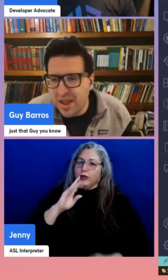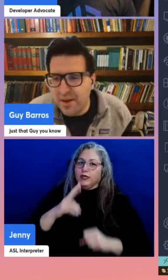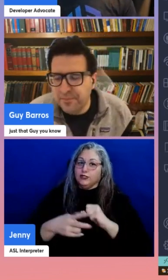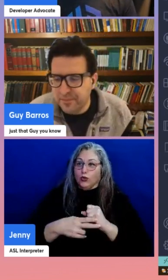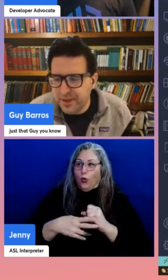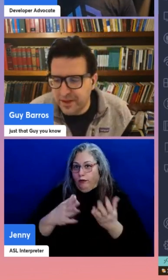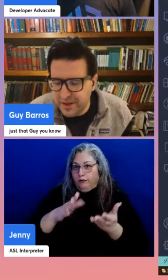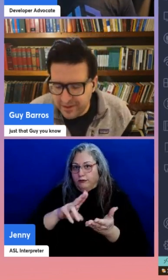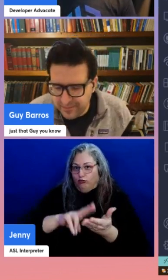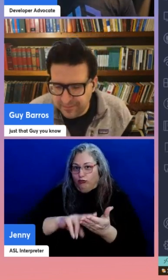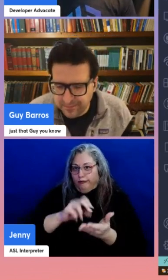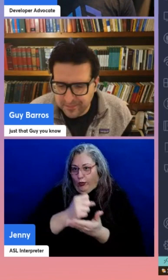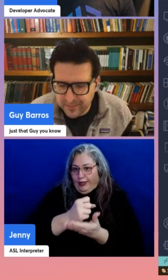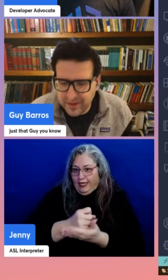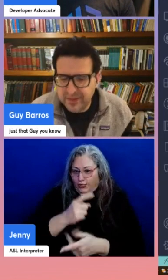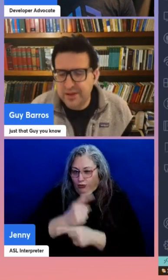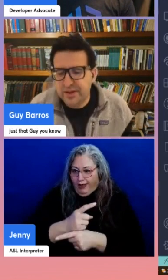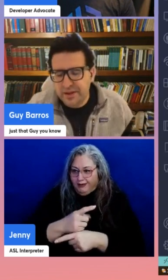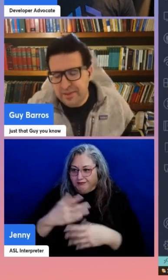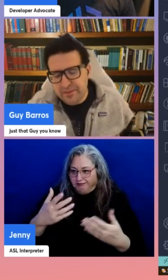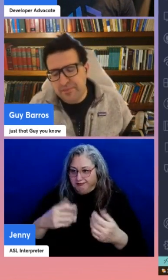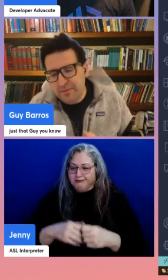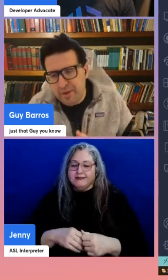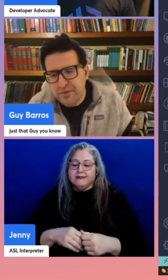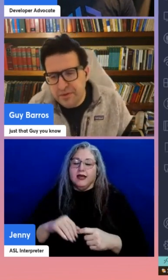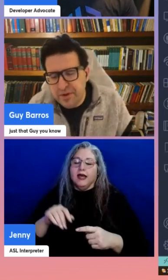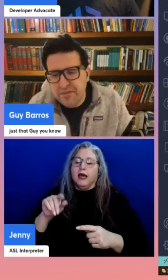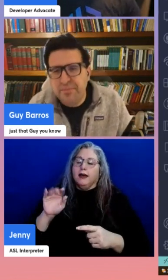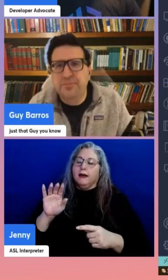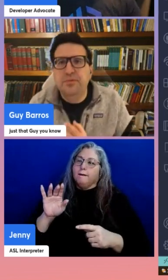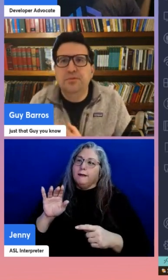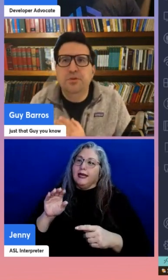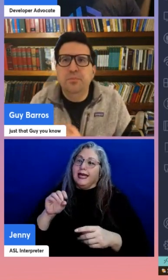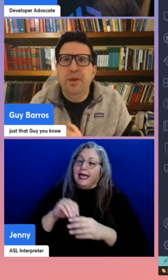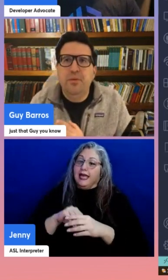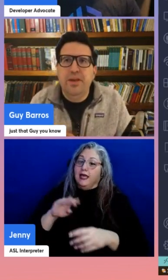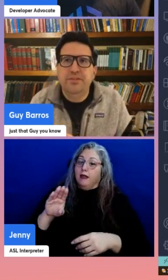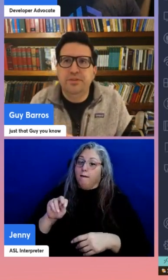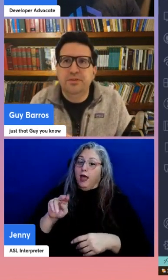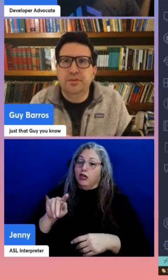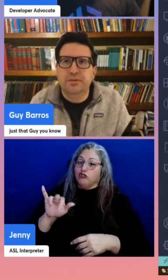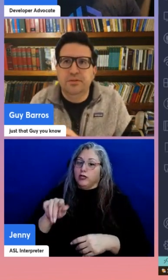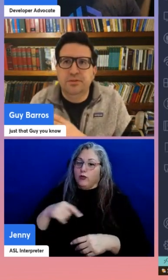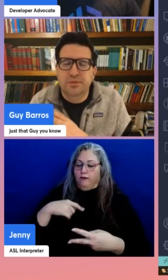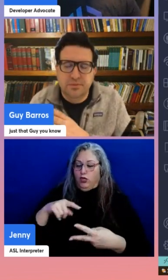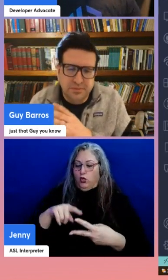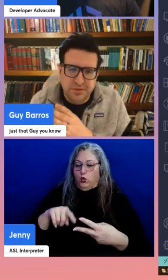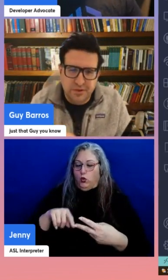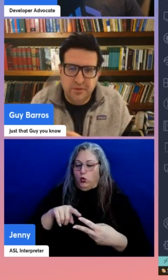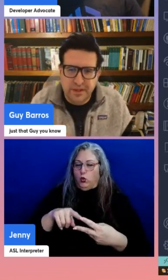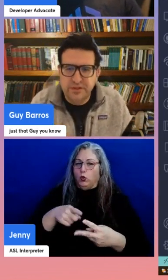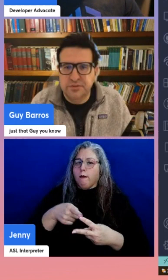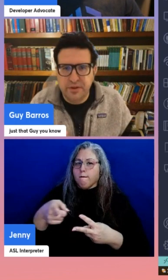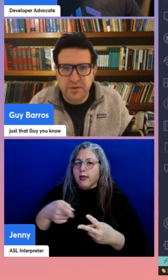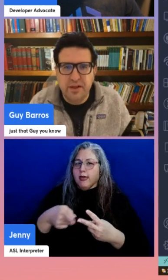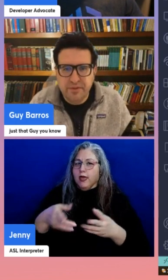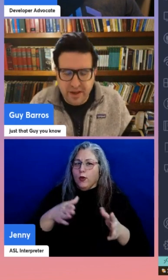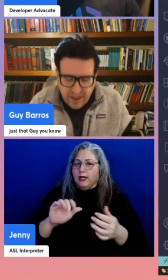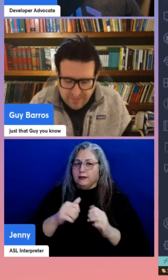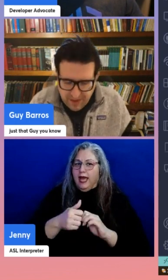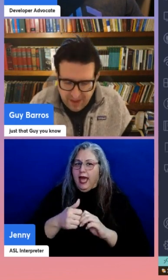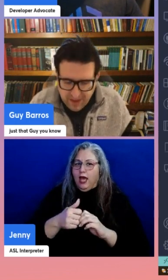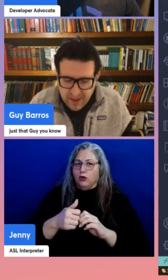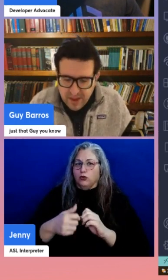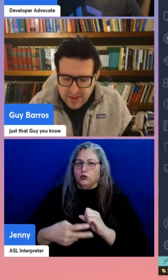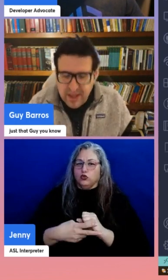right? In Boundary, you have two main ways to store credentials, right? You